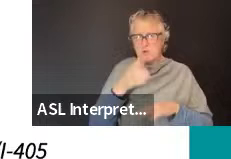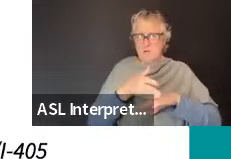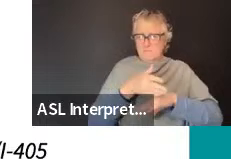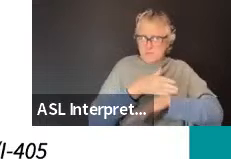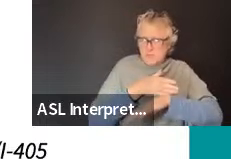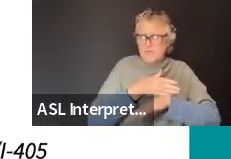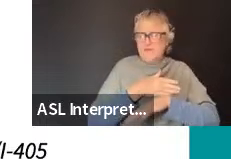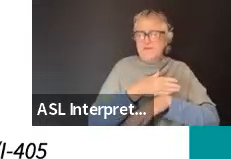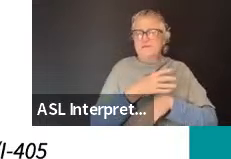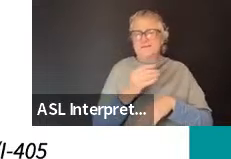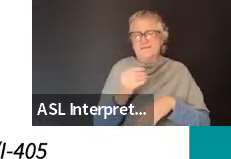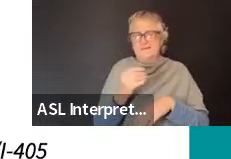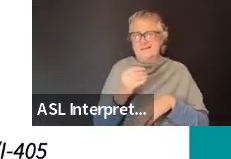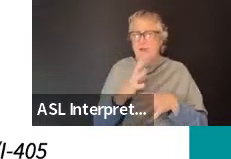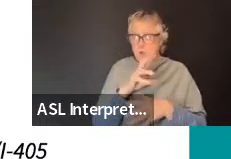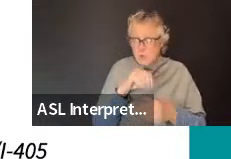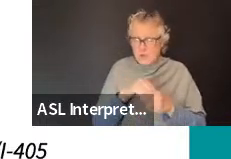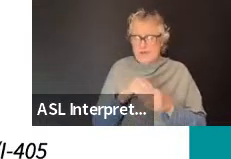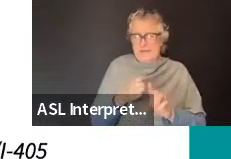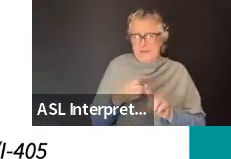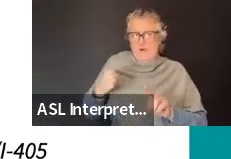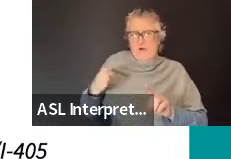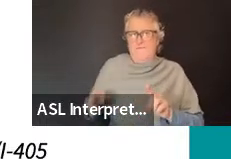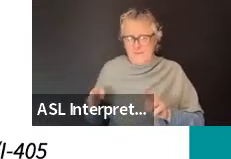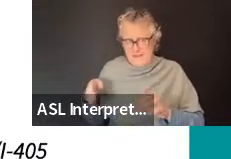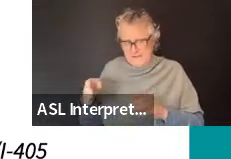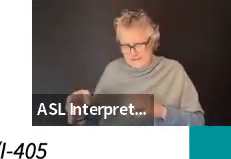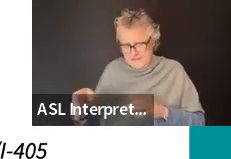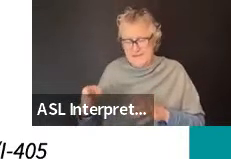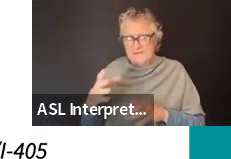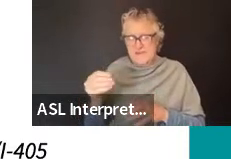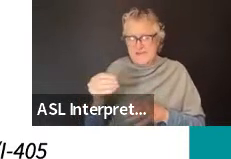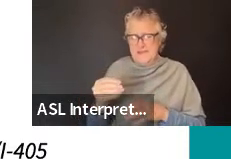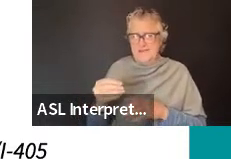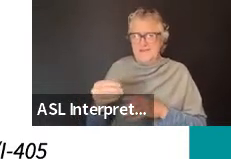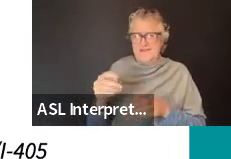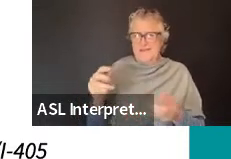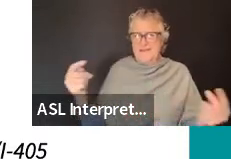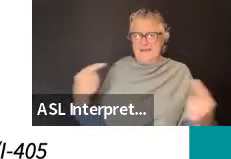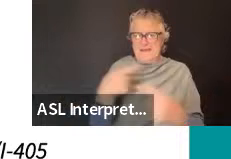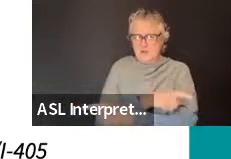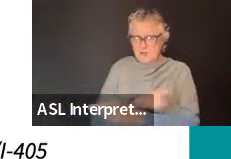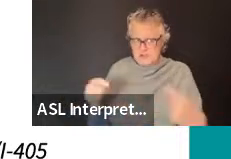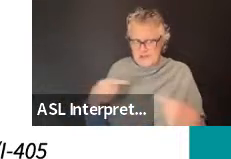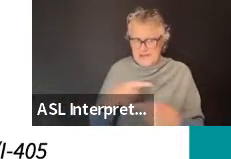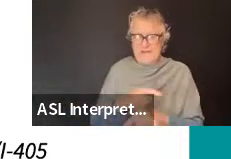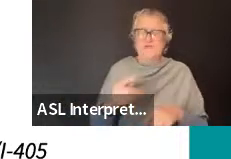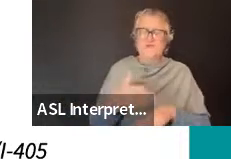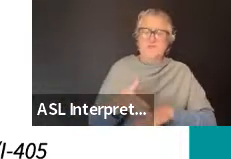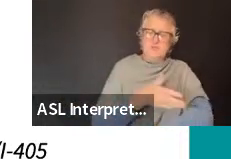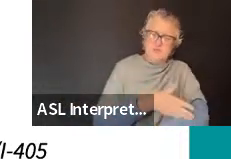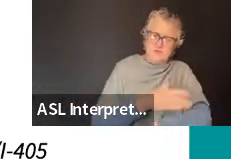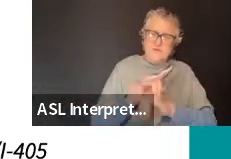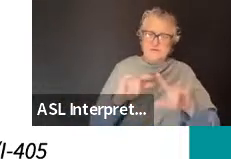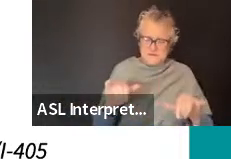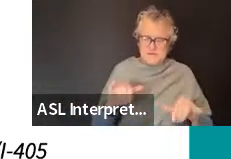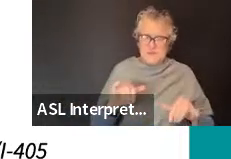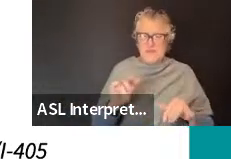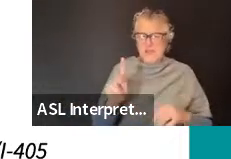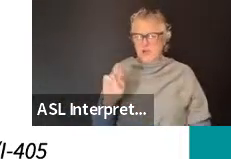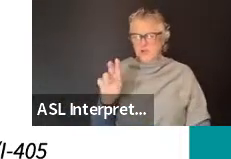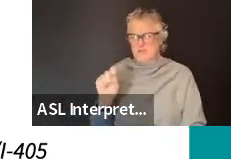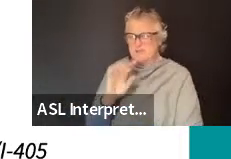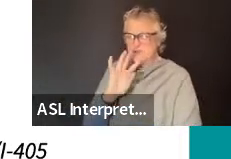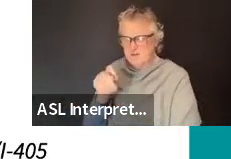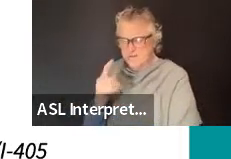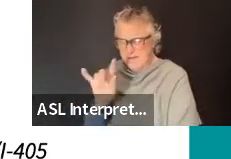aux lanes, the collector distributor roadways, the interchange, and freeway improvements that kind of Chris showed on the fly-through, as